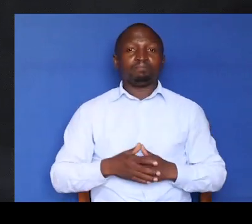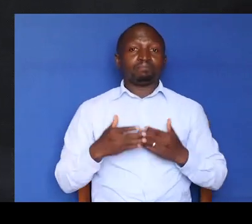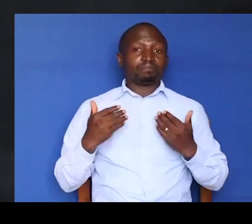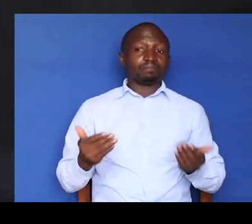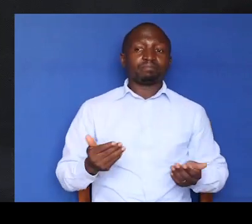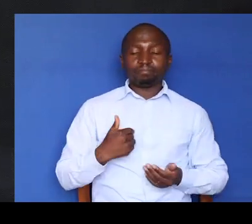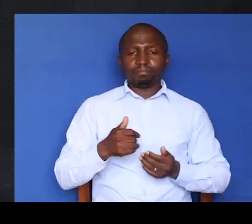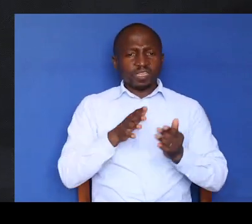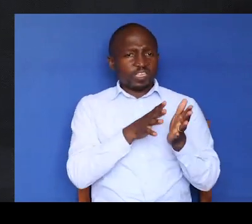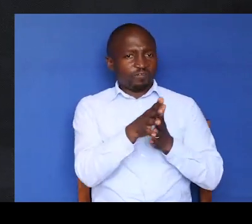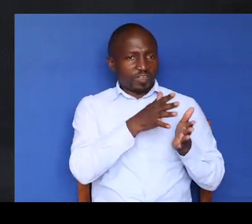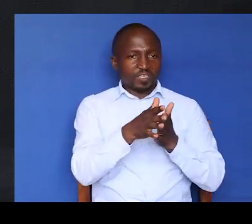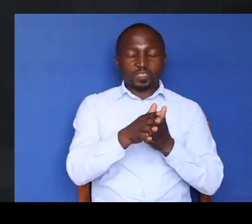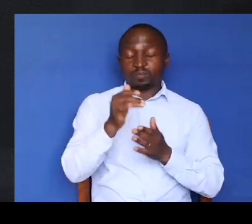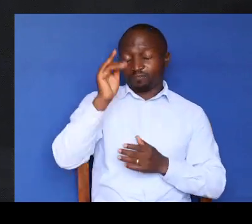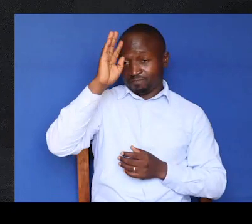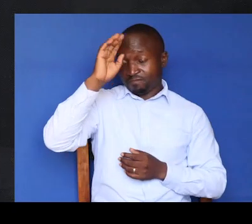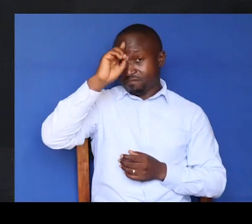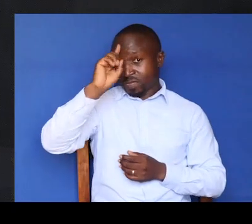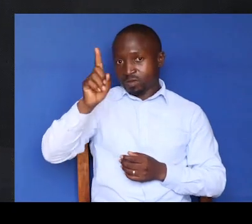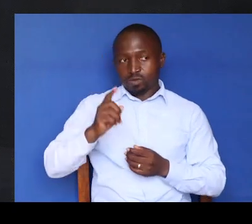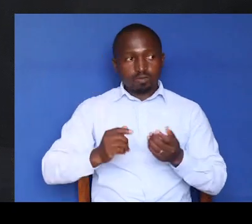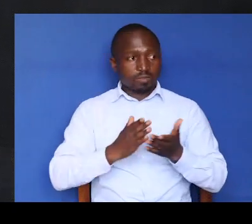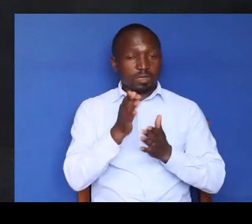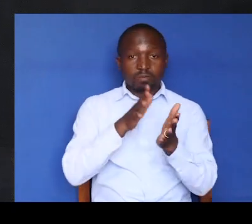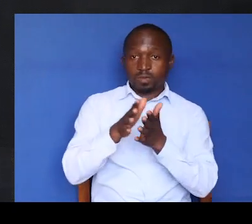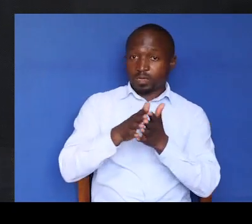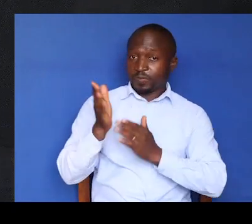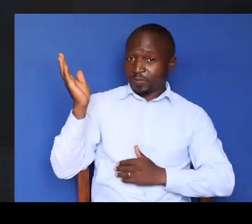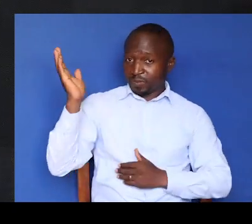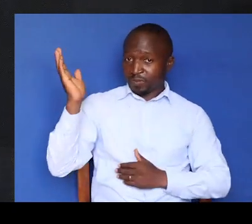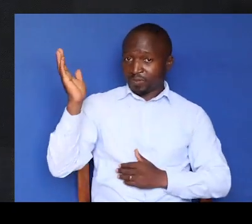I think here the definition can be clear by regarding the illustration we have here.